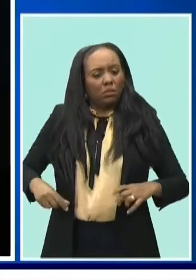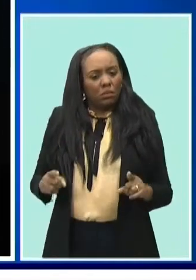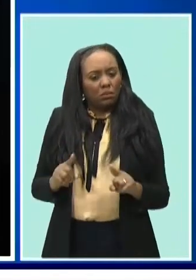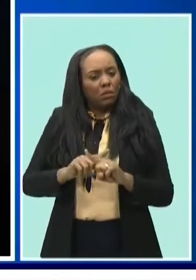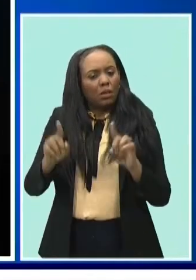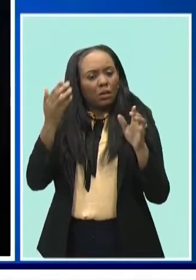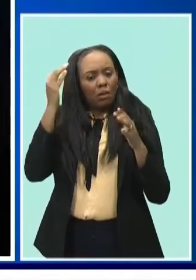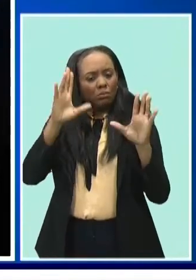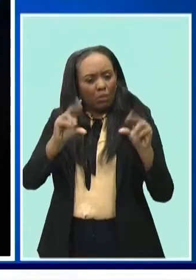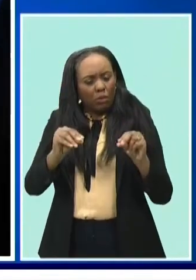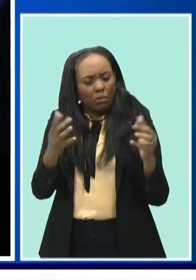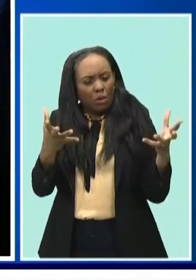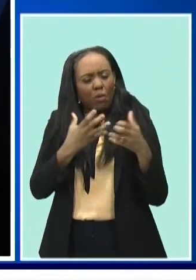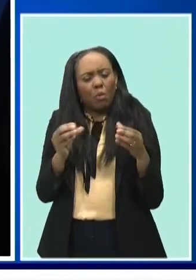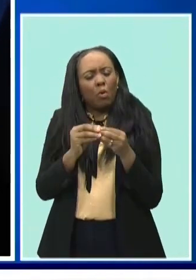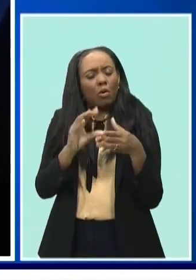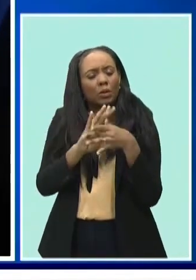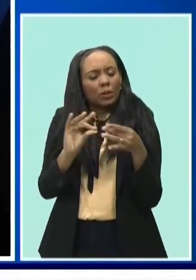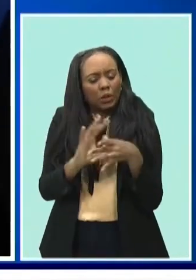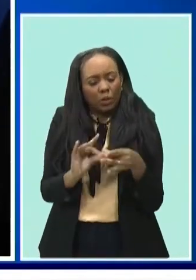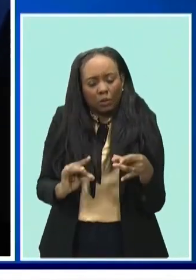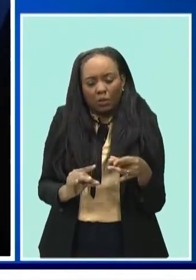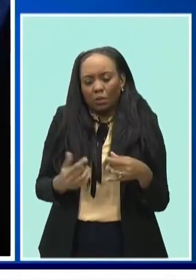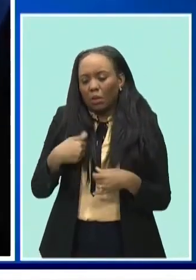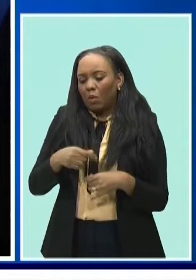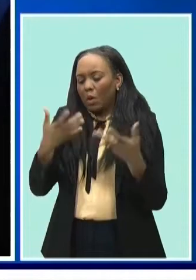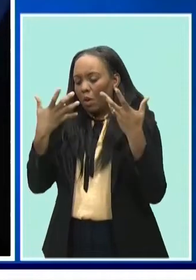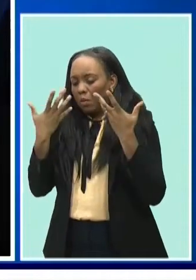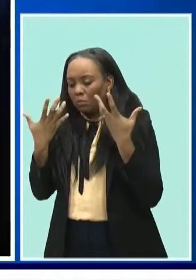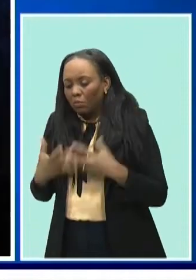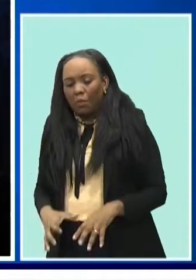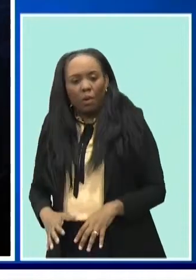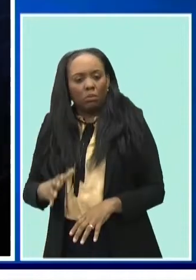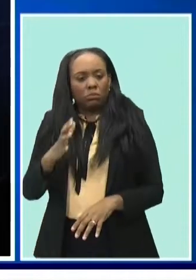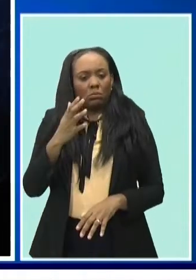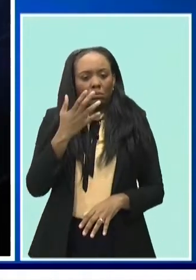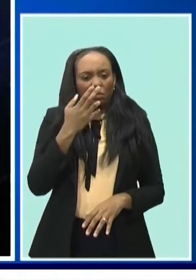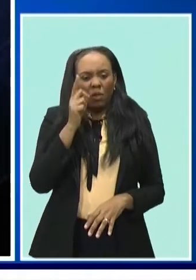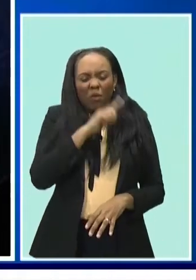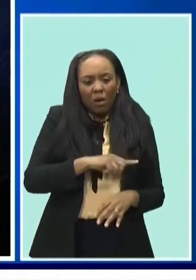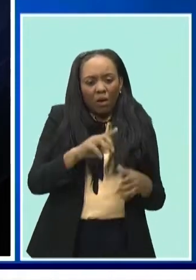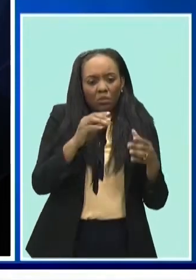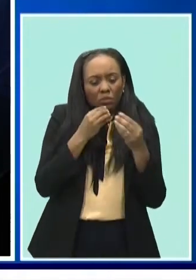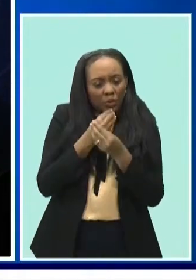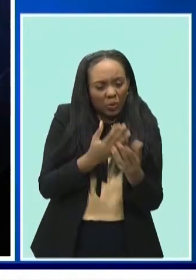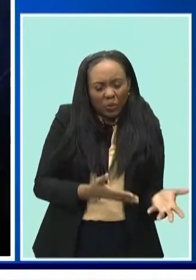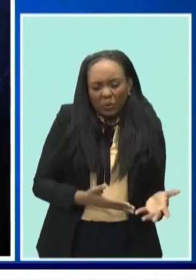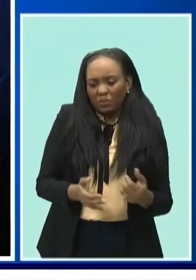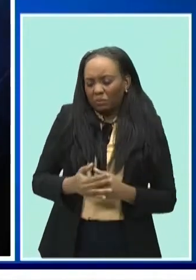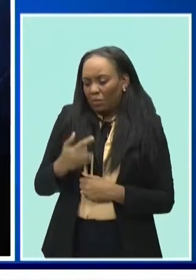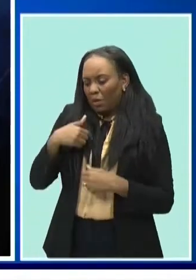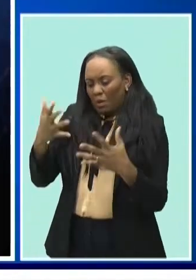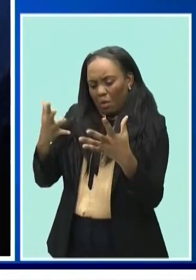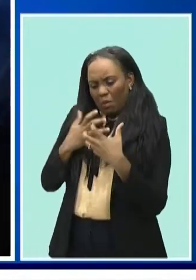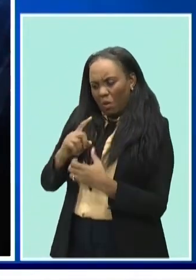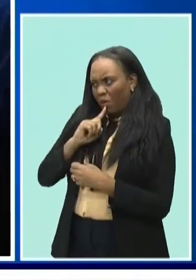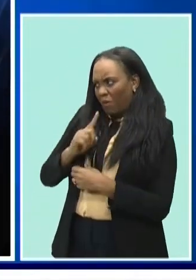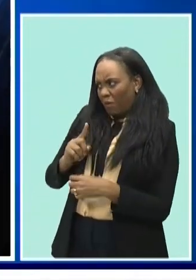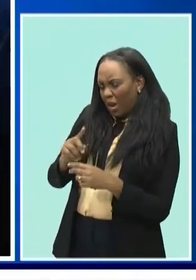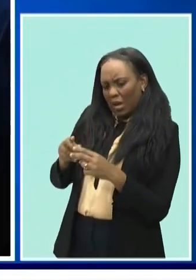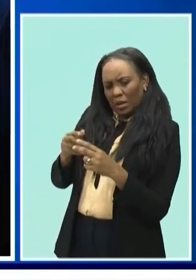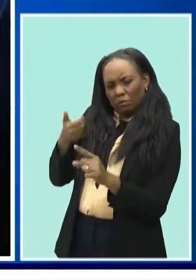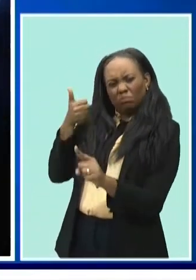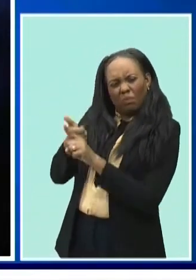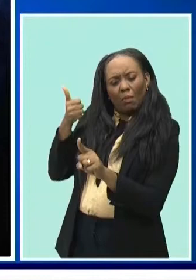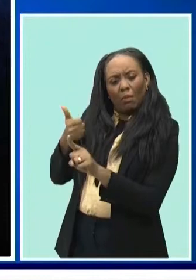the story, less on fake news and more on facts, less on personality and more on